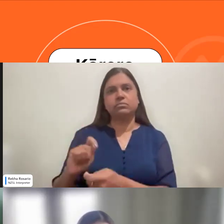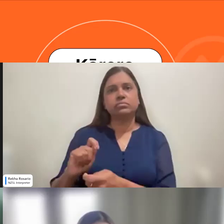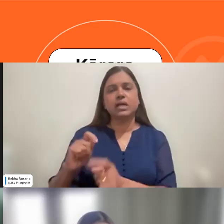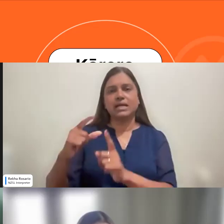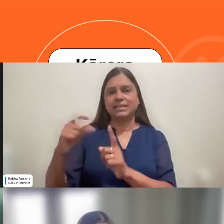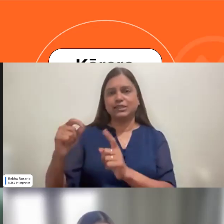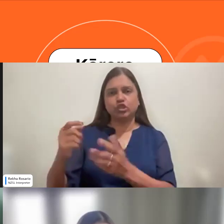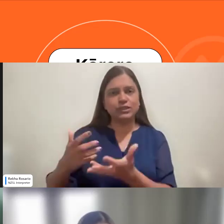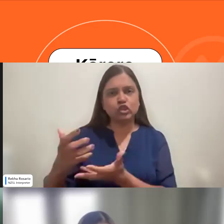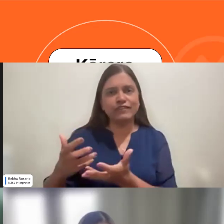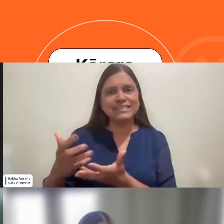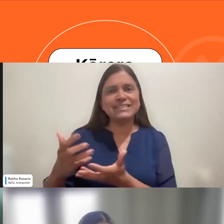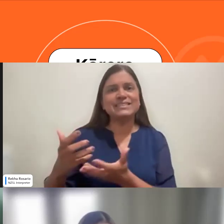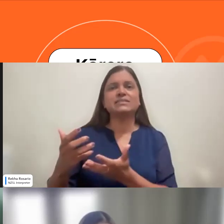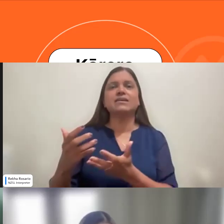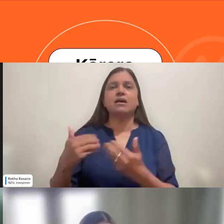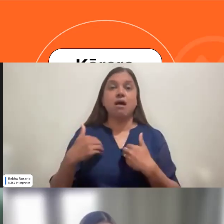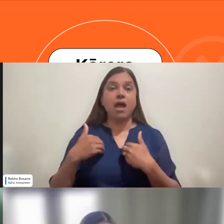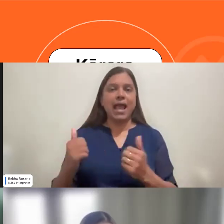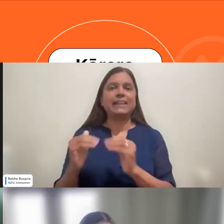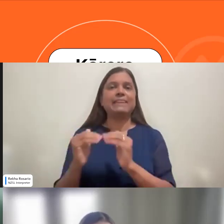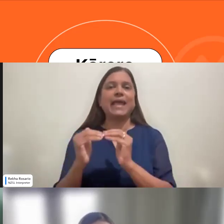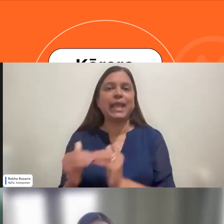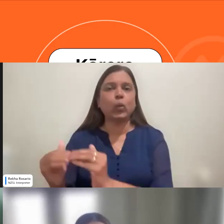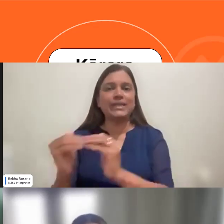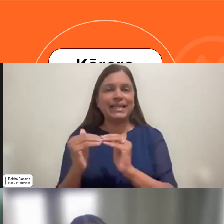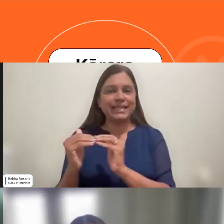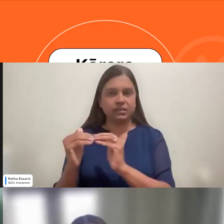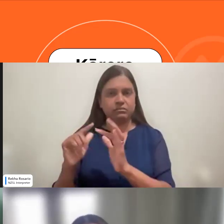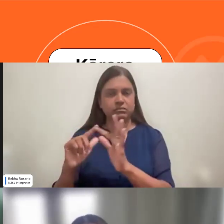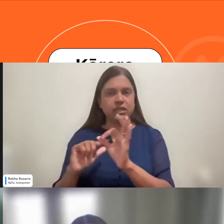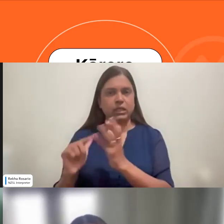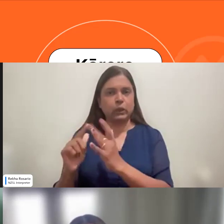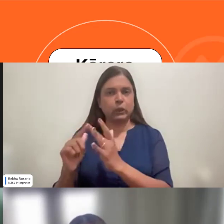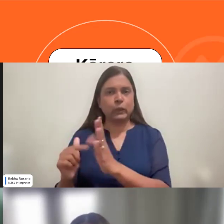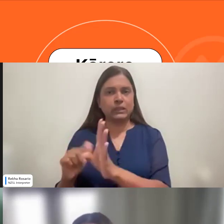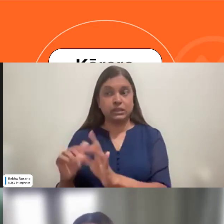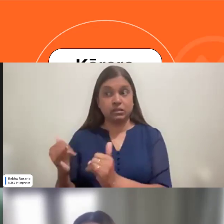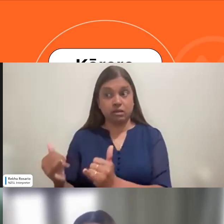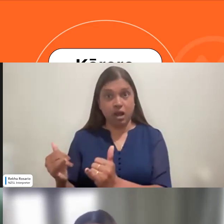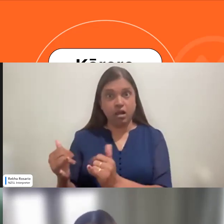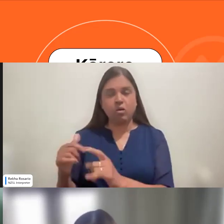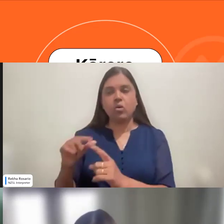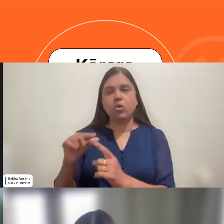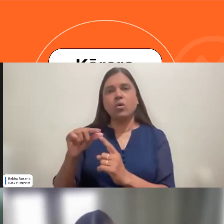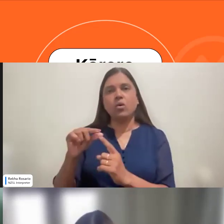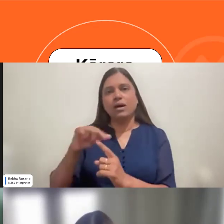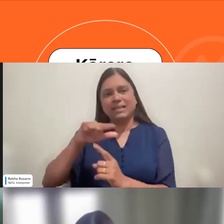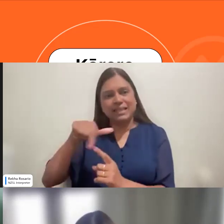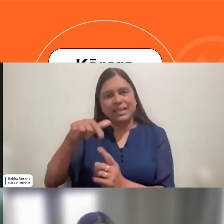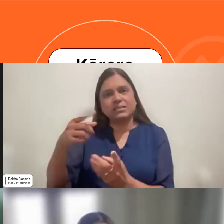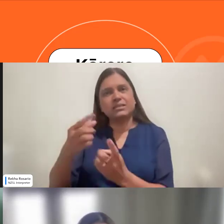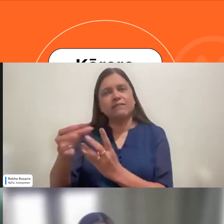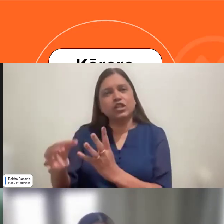to promote health equity, this is where considering these features and making sure that